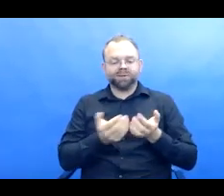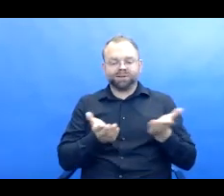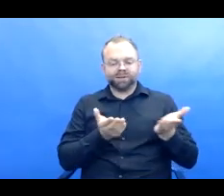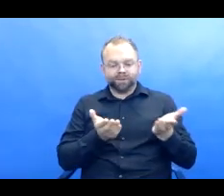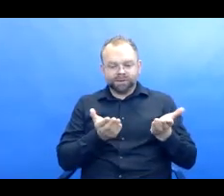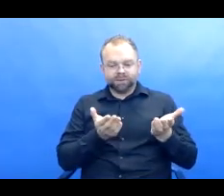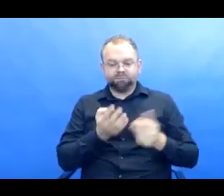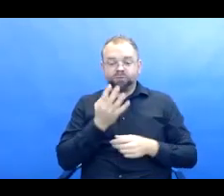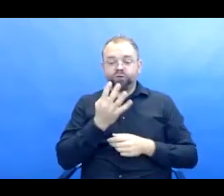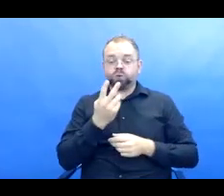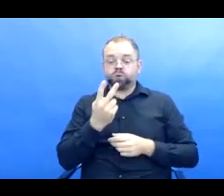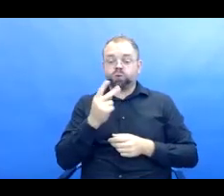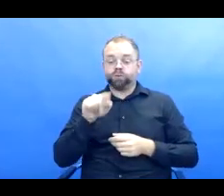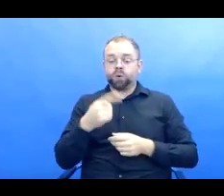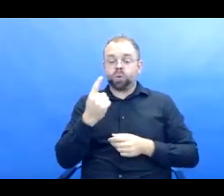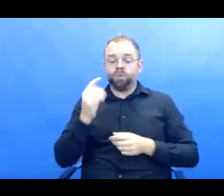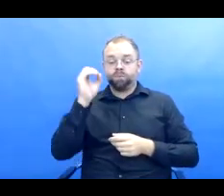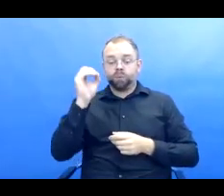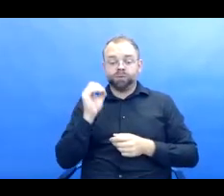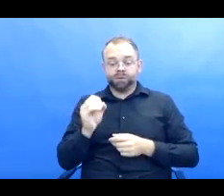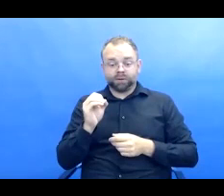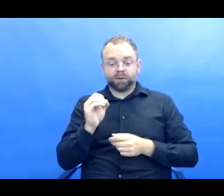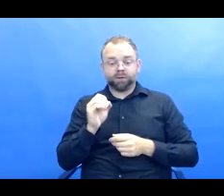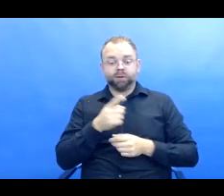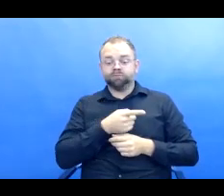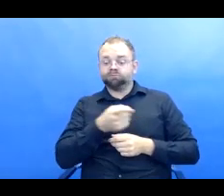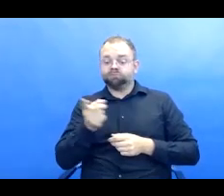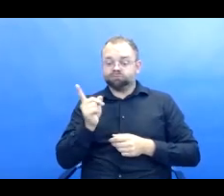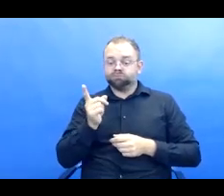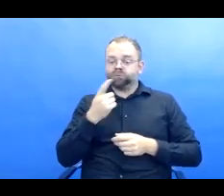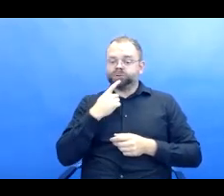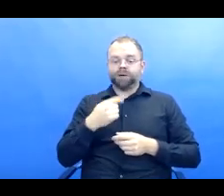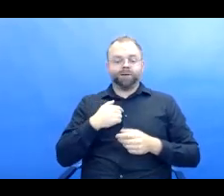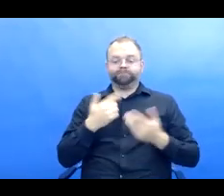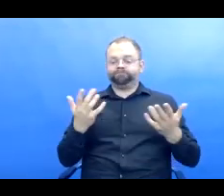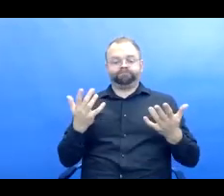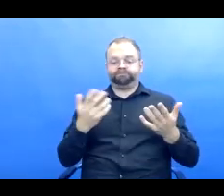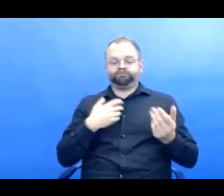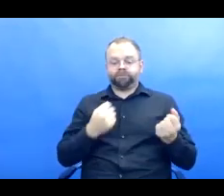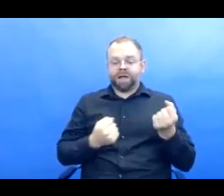of isolation, starvation, and many times death. There are many media reports